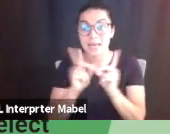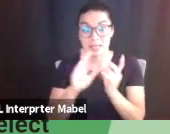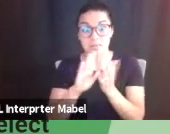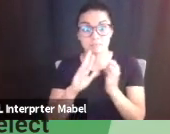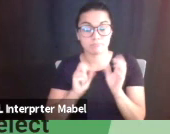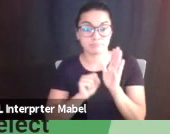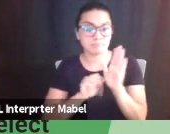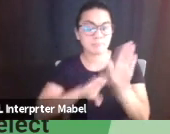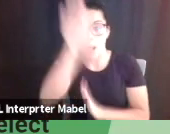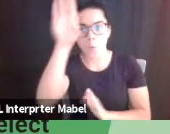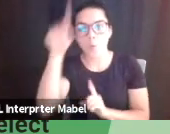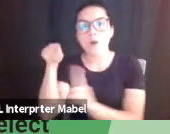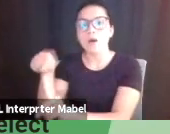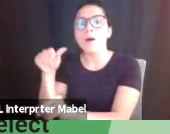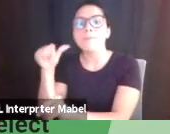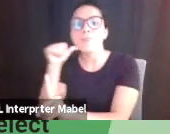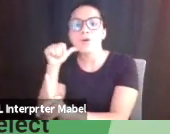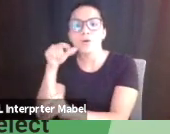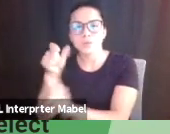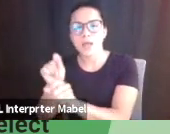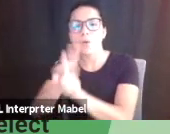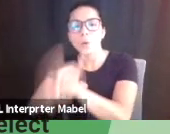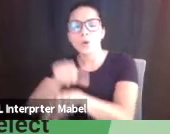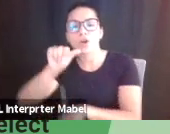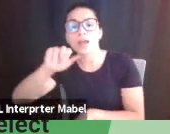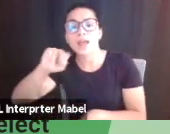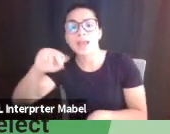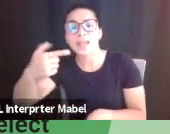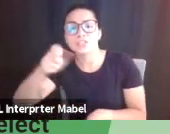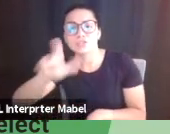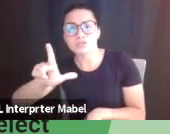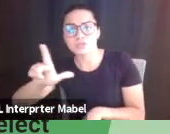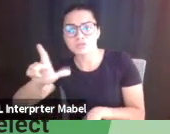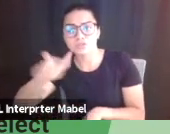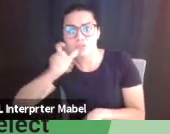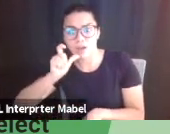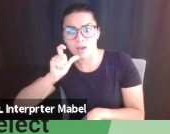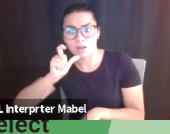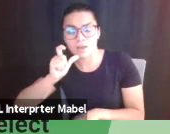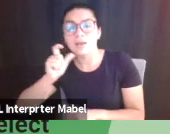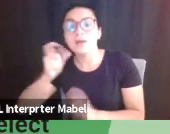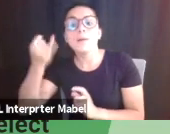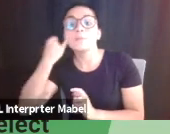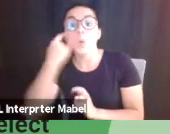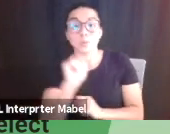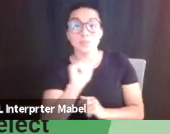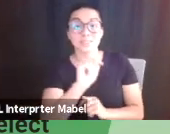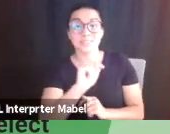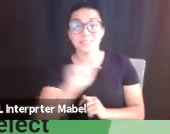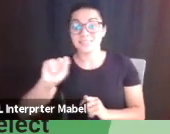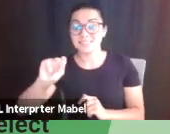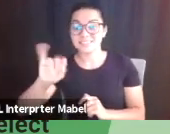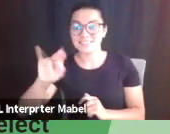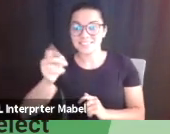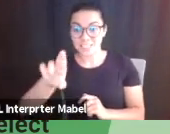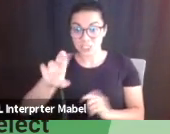could go up and like order like an angel shot. I've seen a lot, where if you're on a Tinder date and it's not going well,